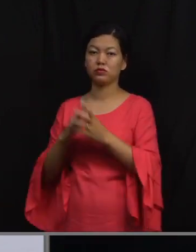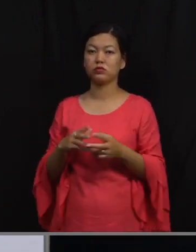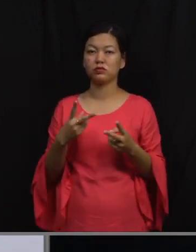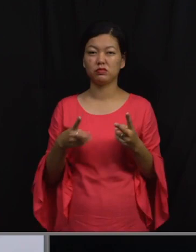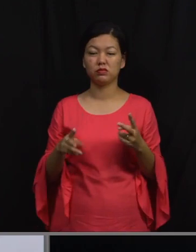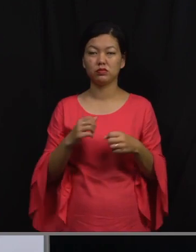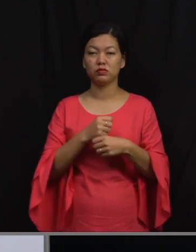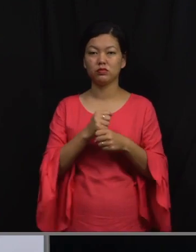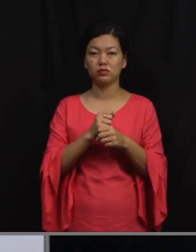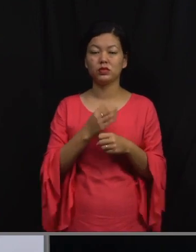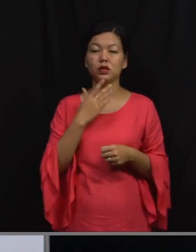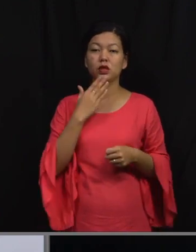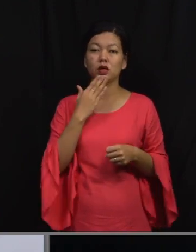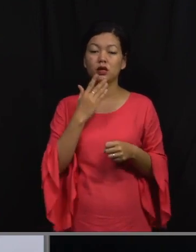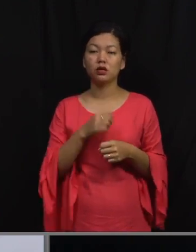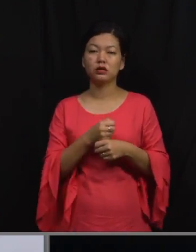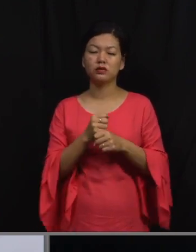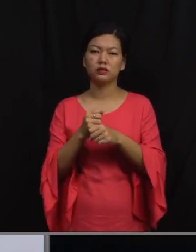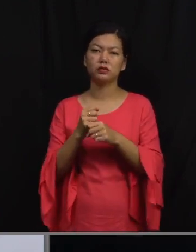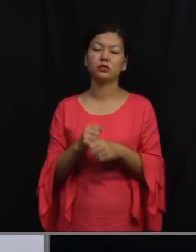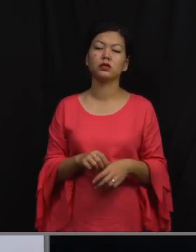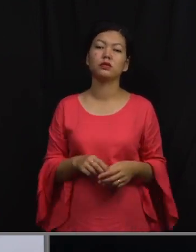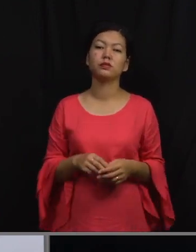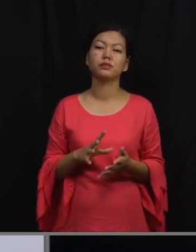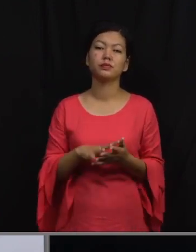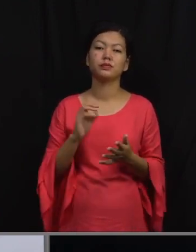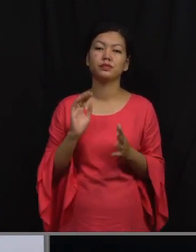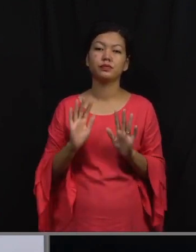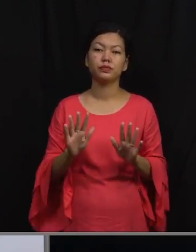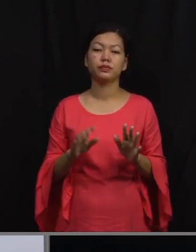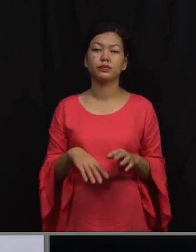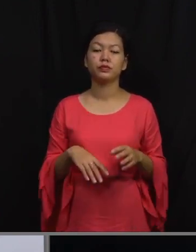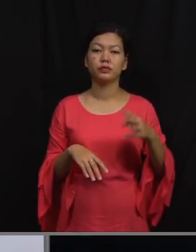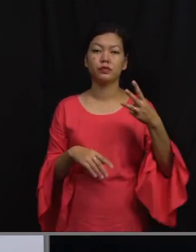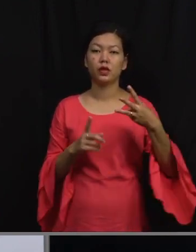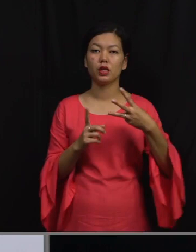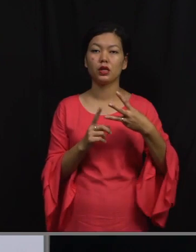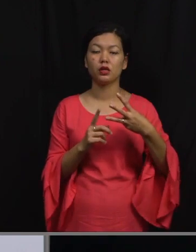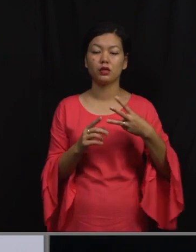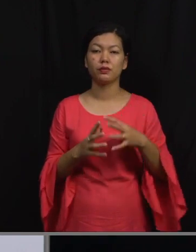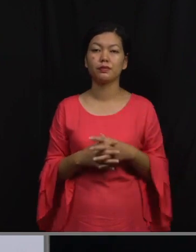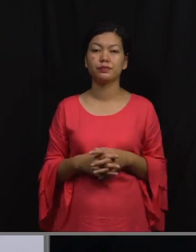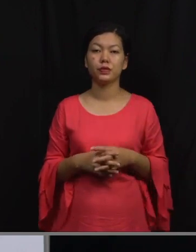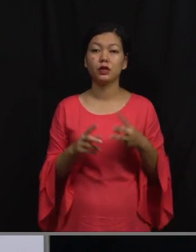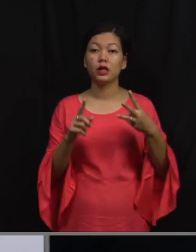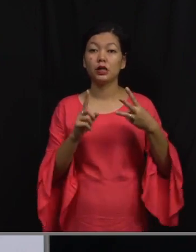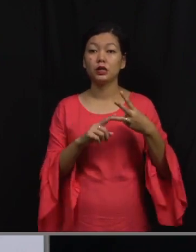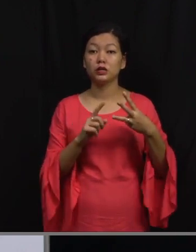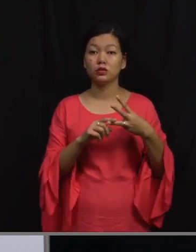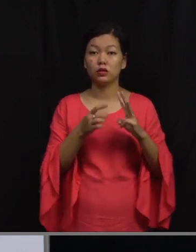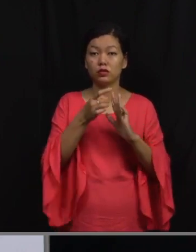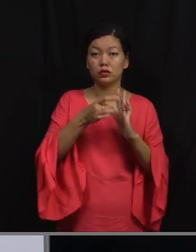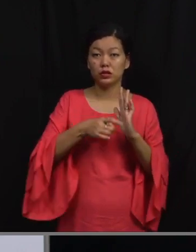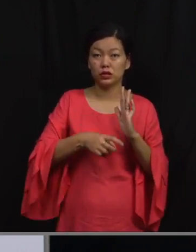the color exhibited by the thin films. So this optics will get in class 12, okay, not in the